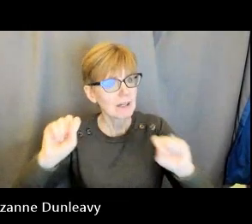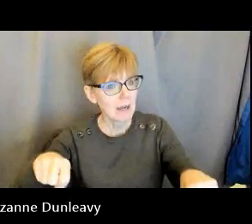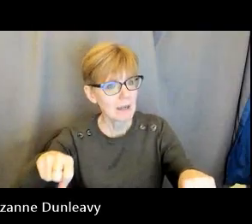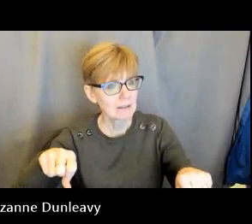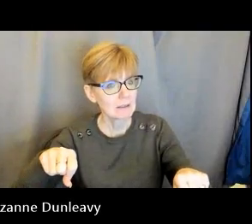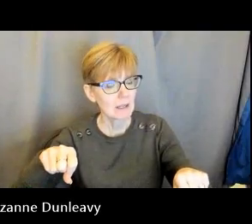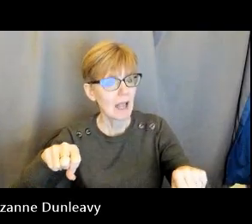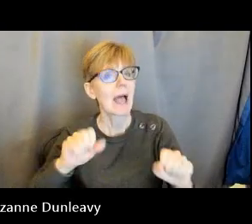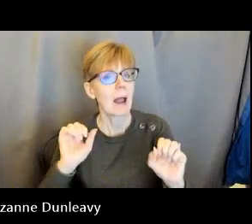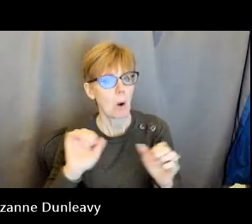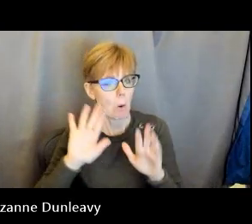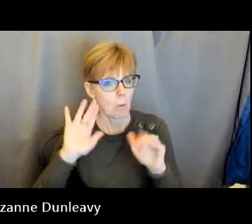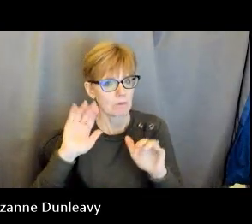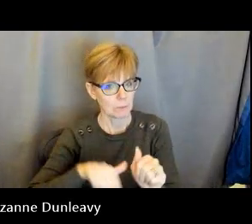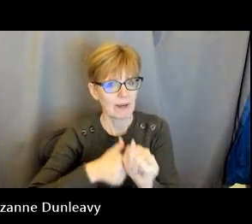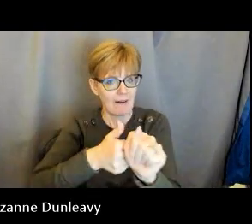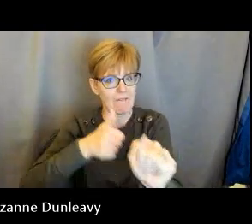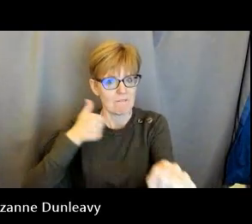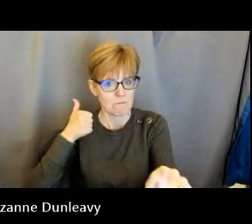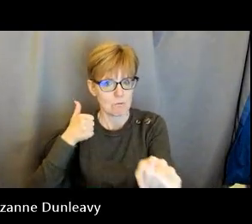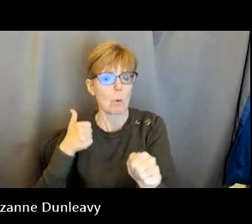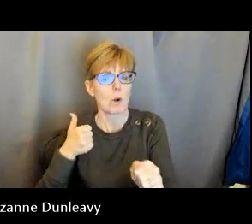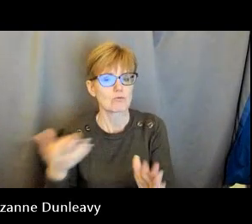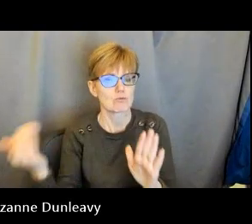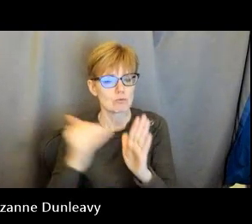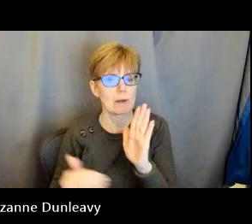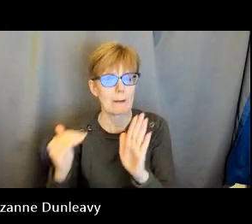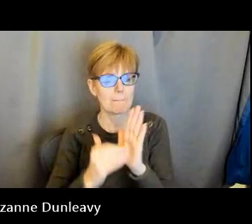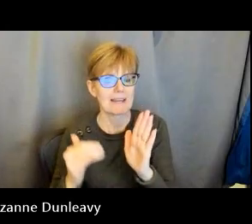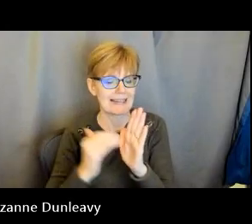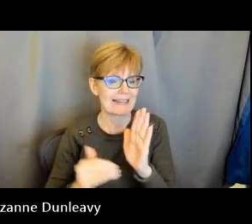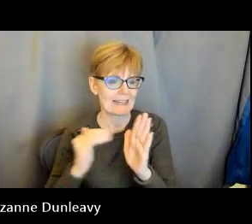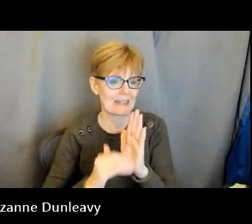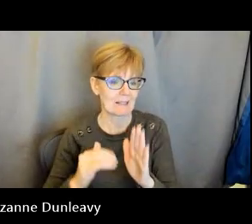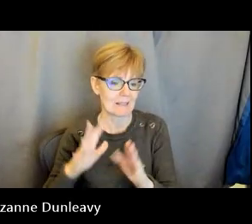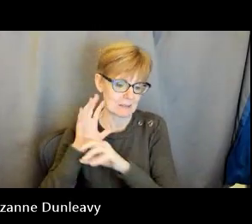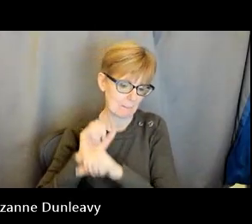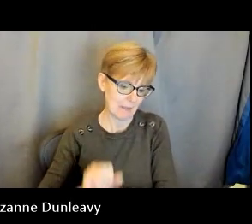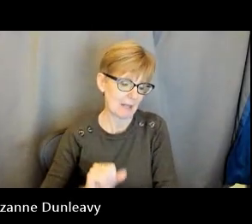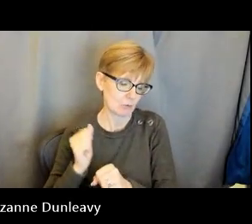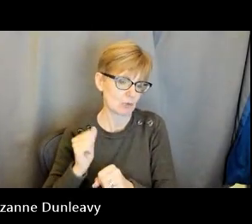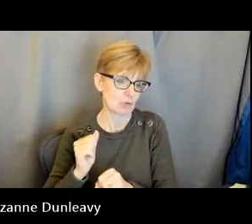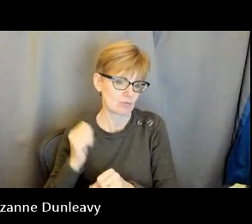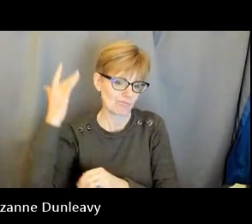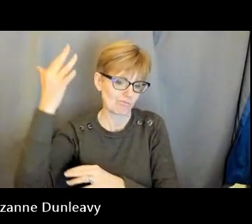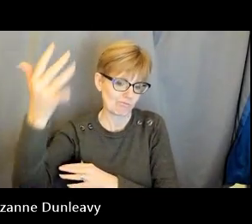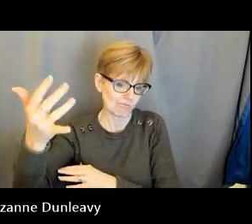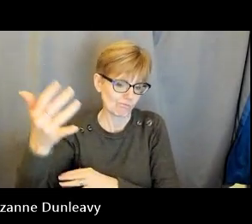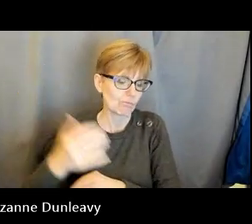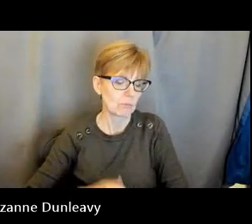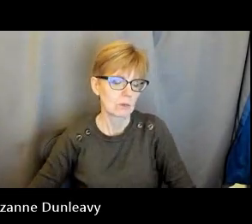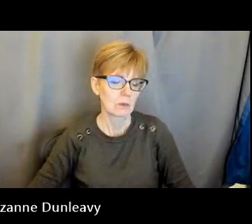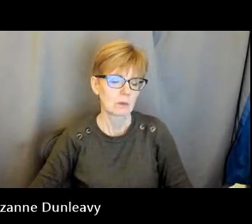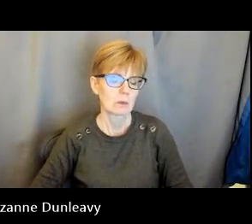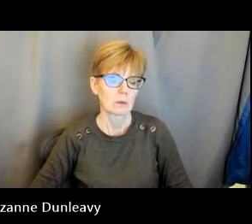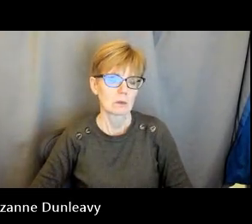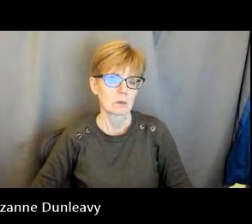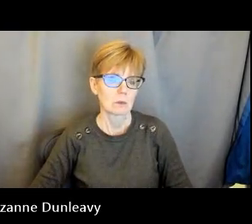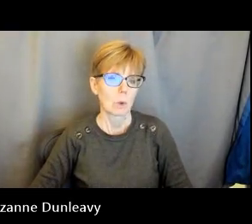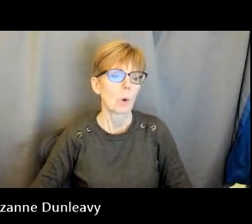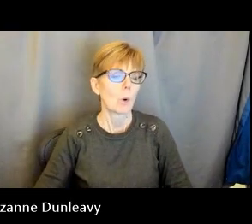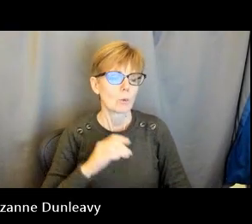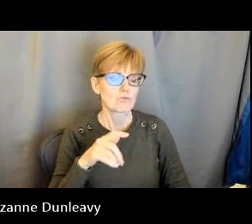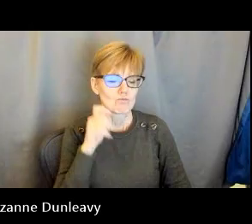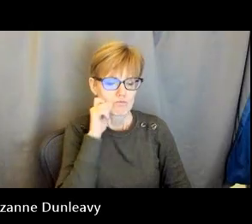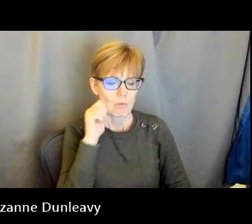repeating these harmful patterns in the future. I know we're not going to go into depth on this. We all know what race means,